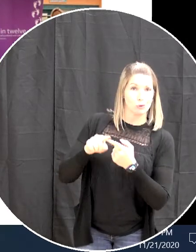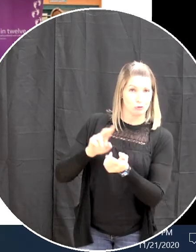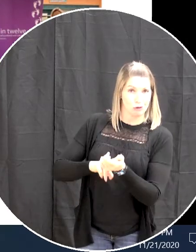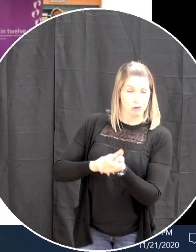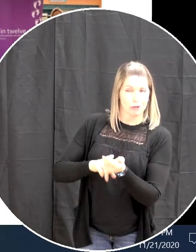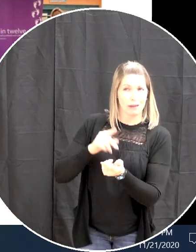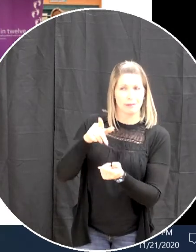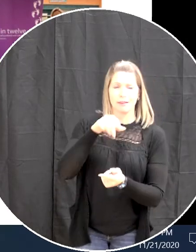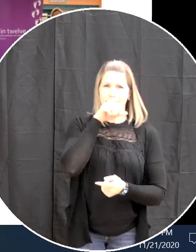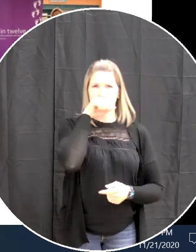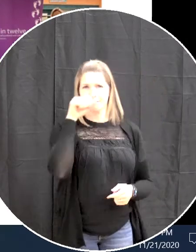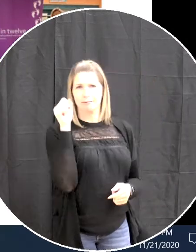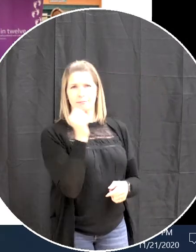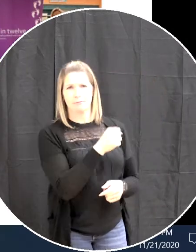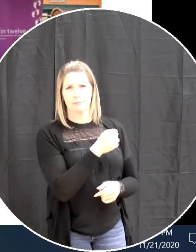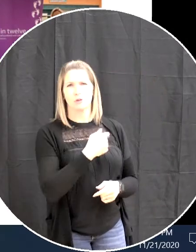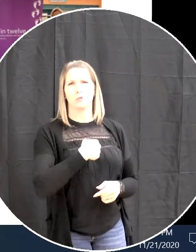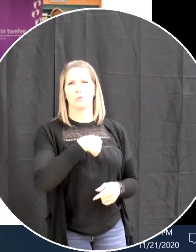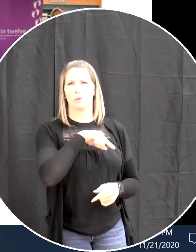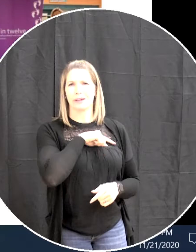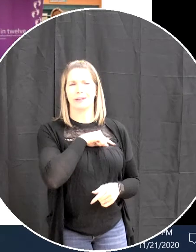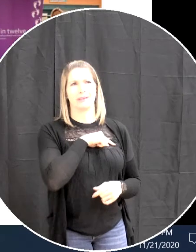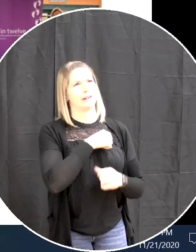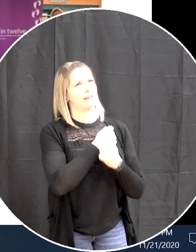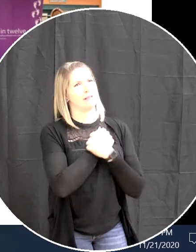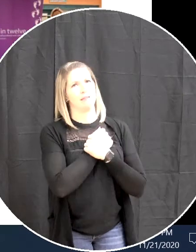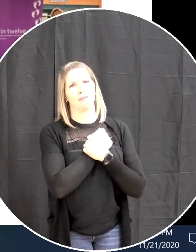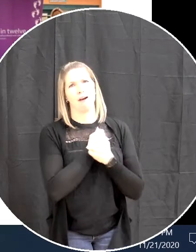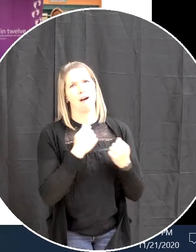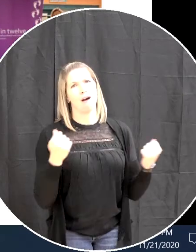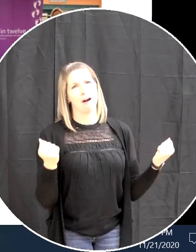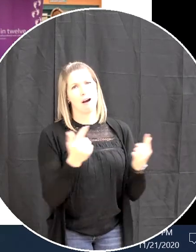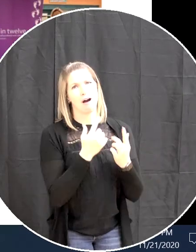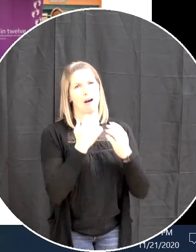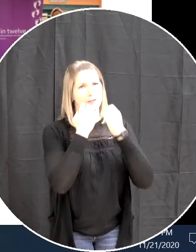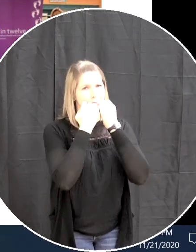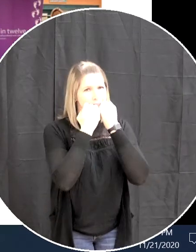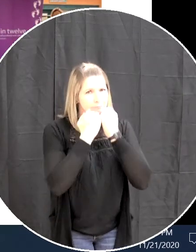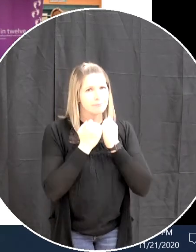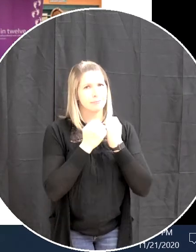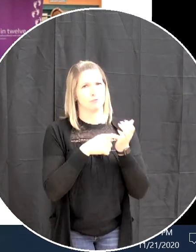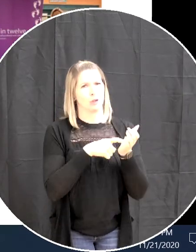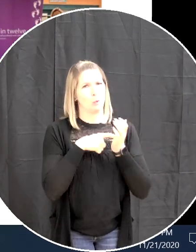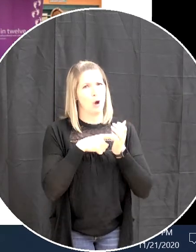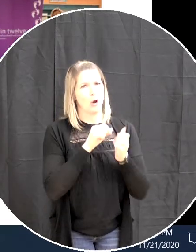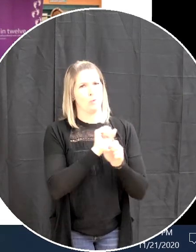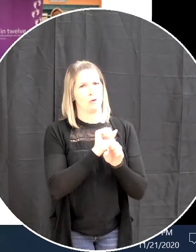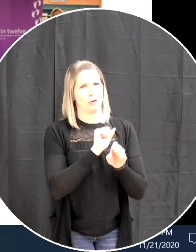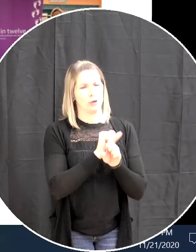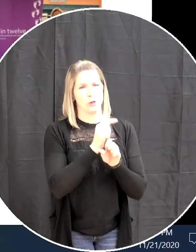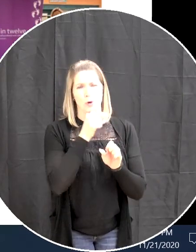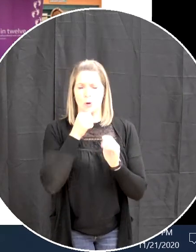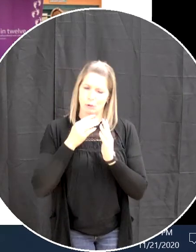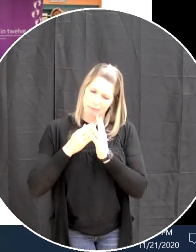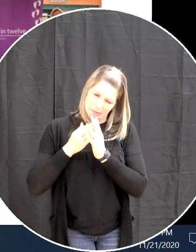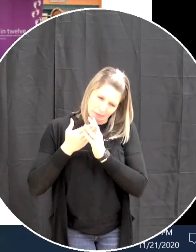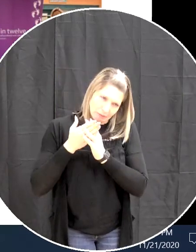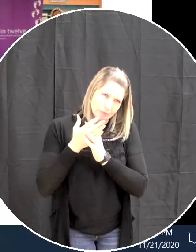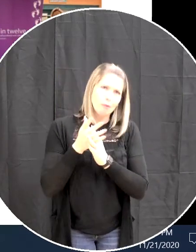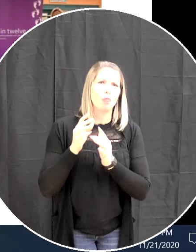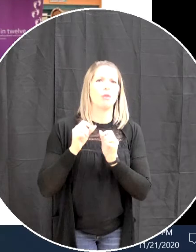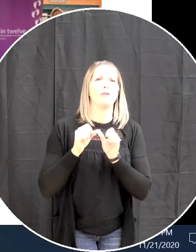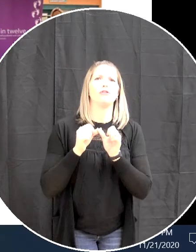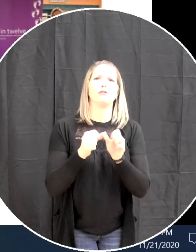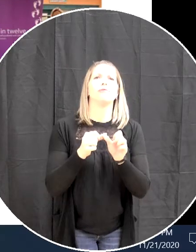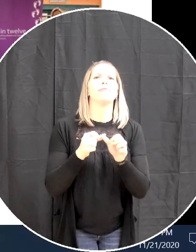Again, as a district, we acknowledge all of our essential workers in navigating through this COVID period. And it's great to see that our